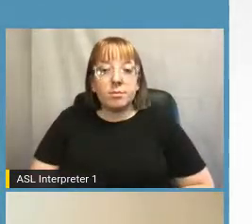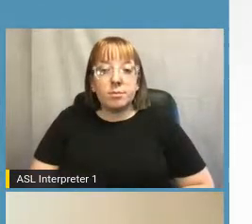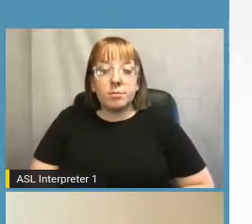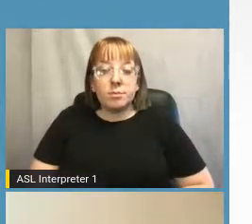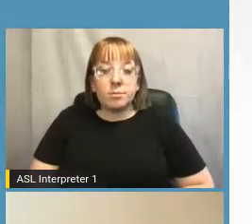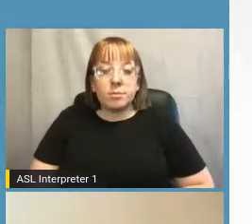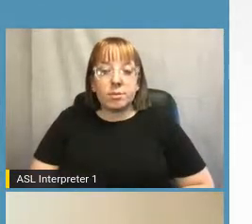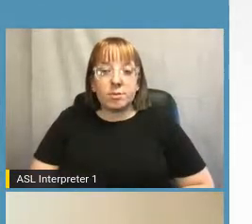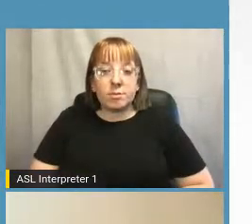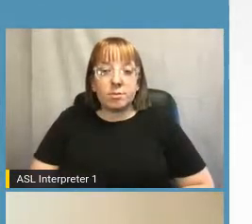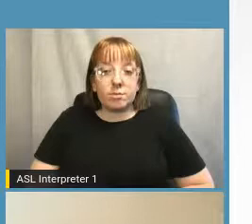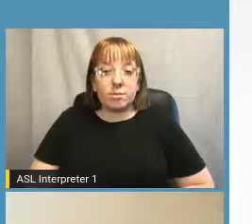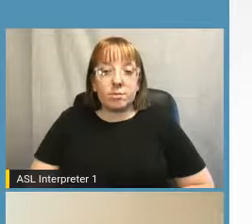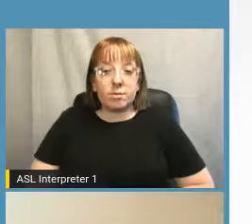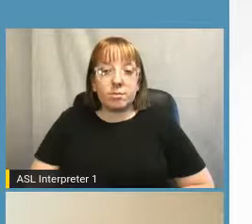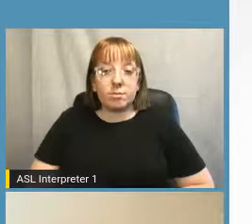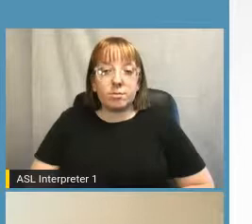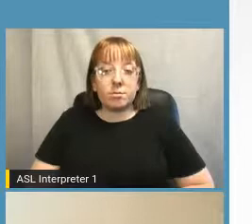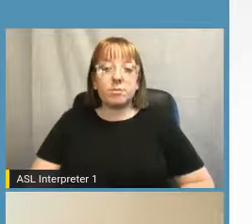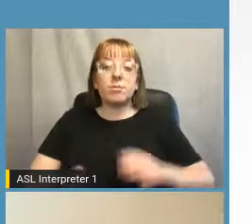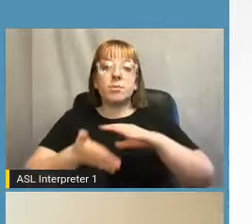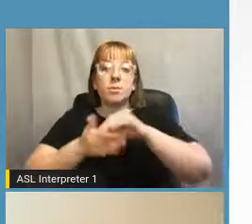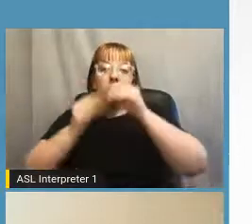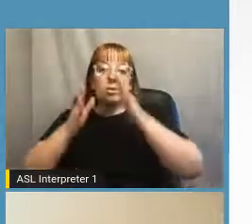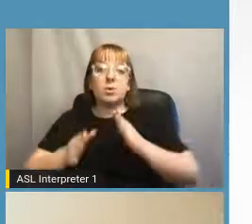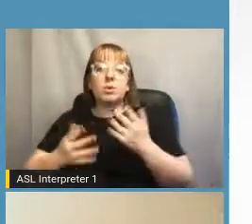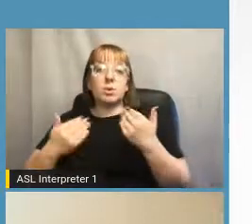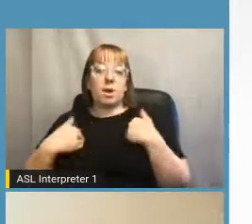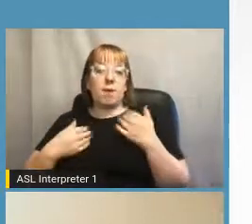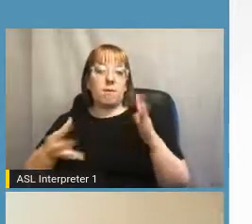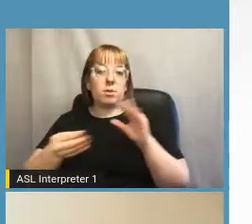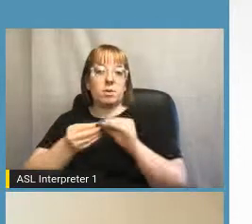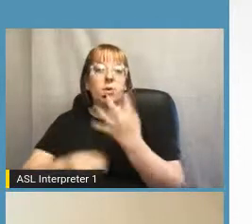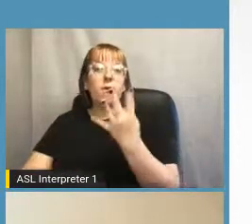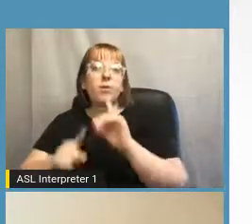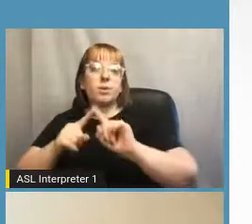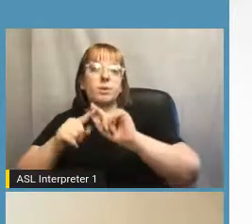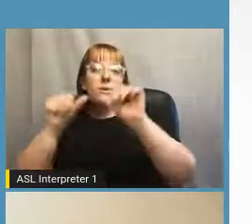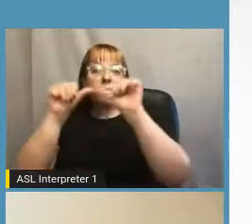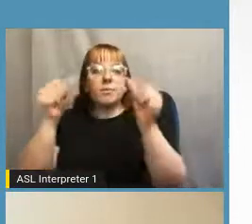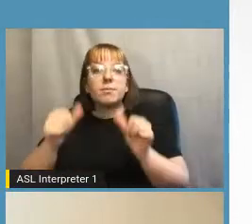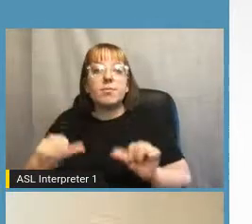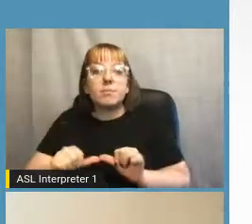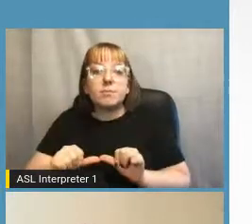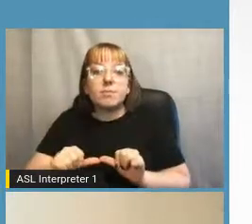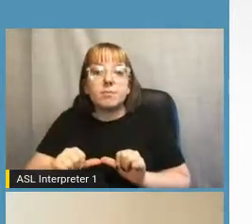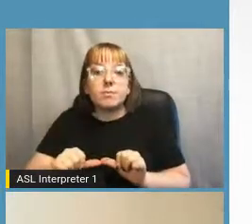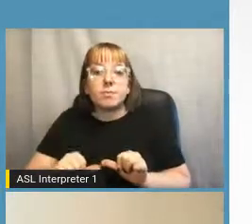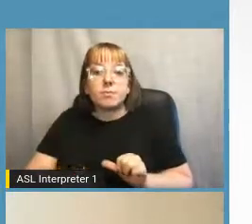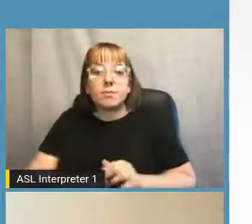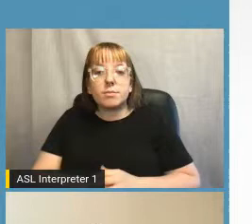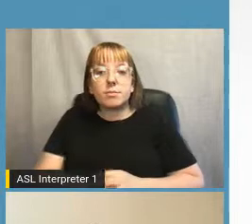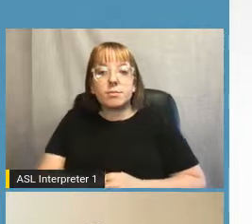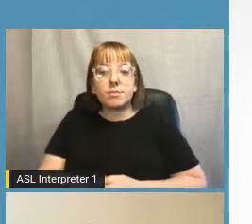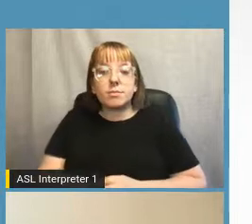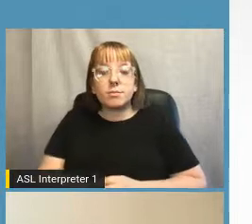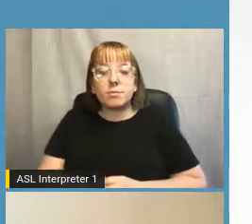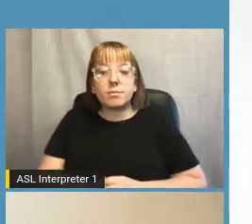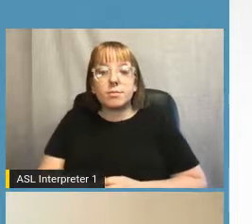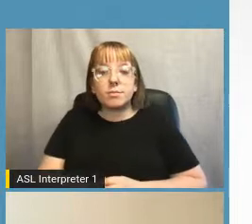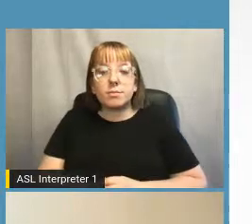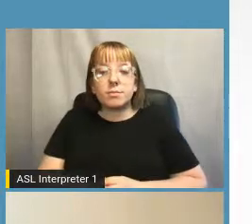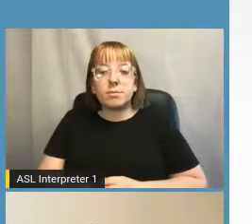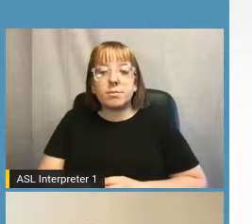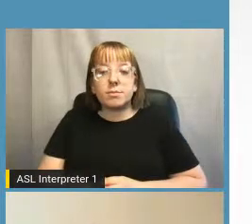And then the student had four different sculptures in addition to the video. And this is their area in the